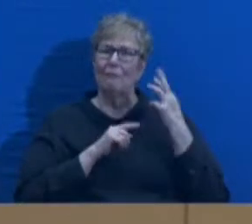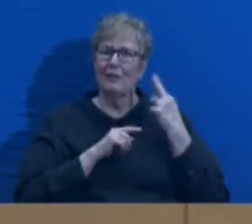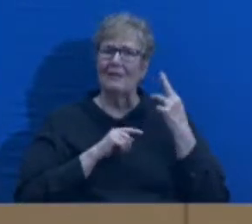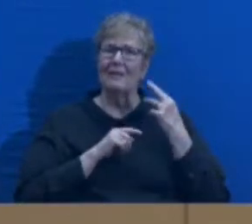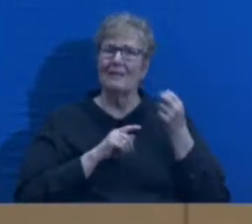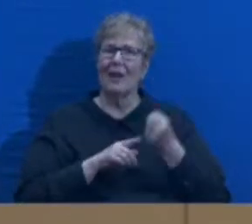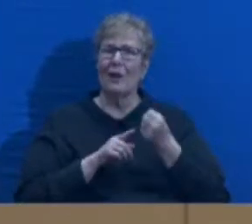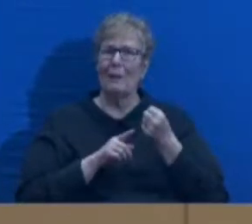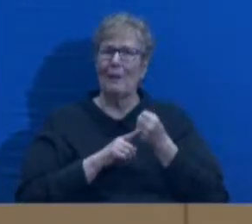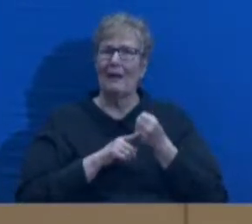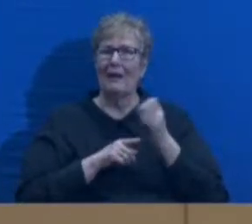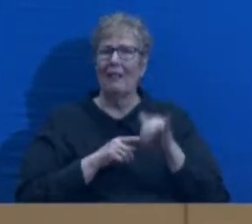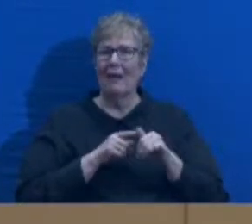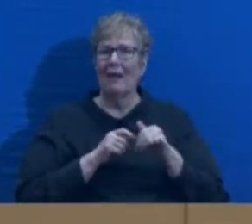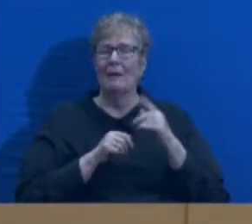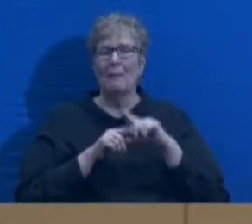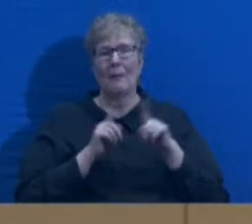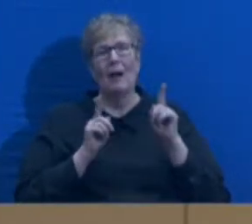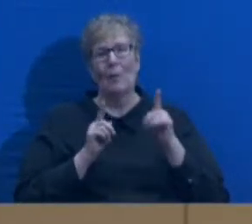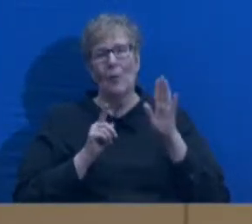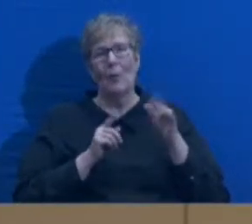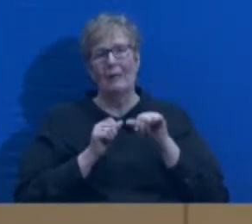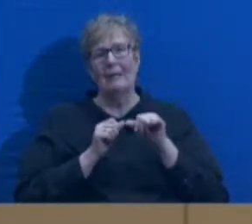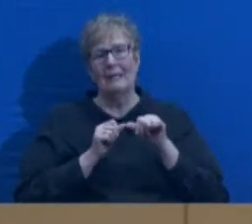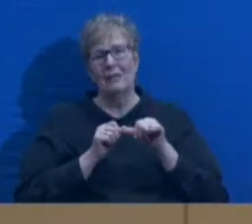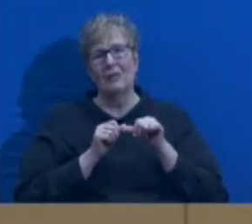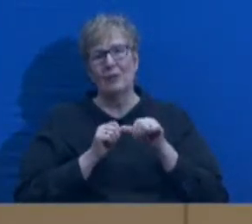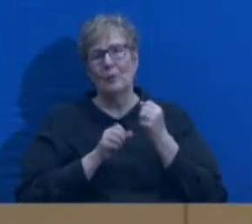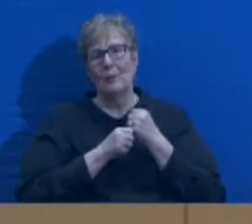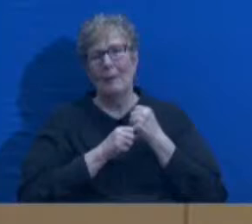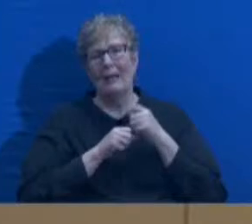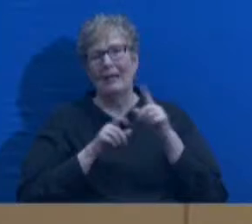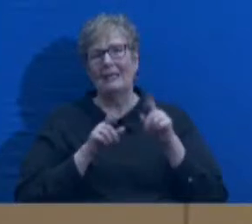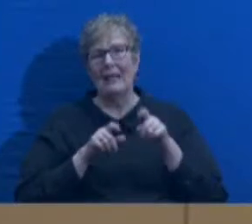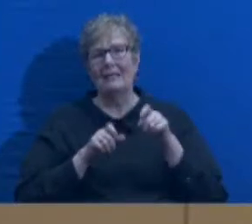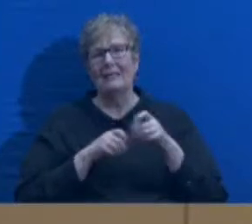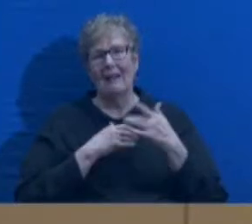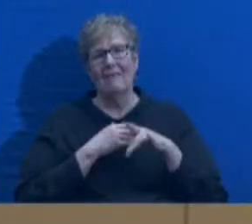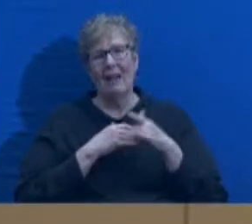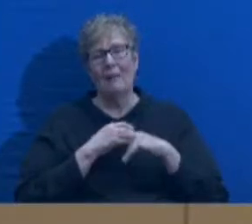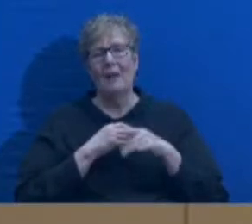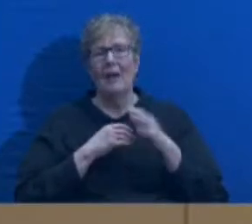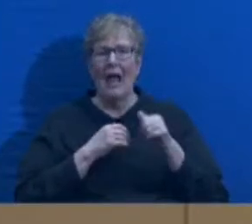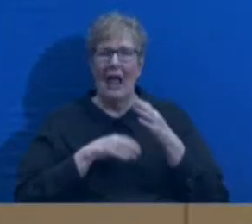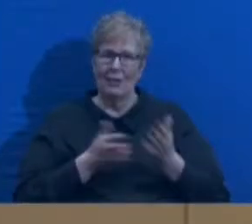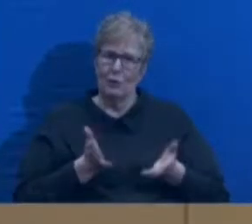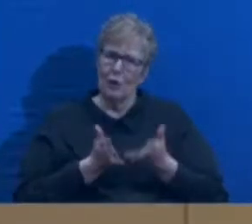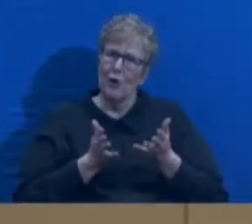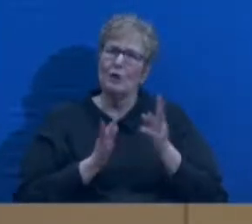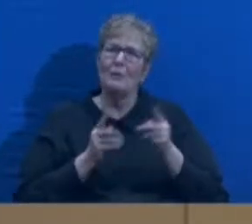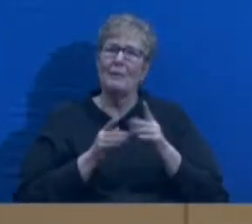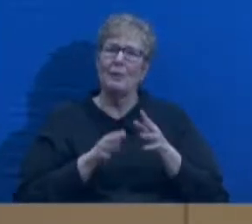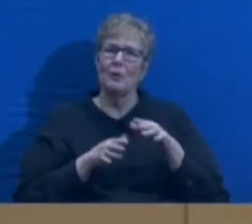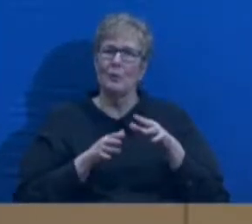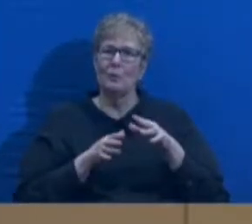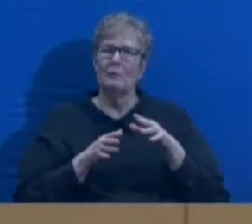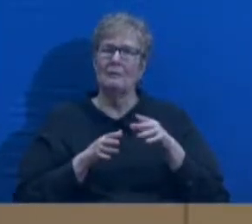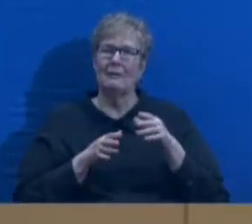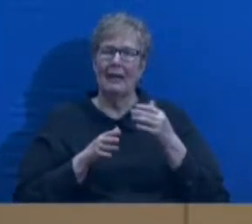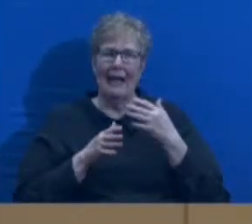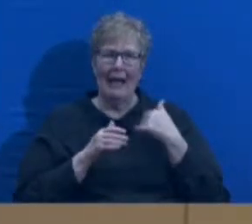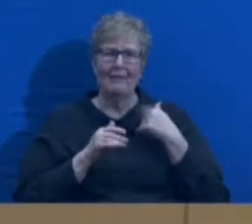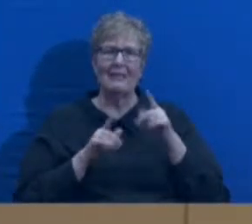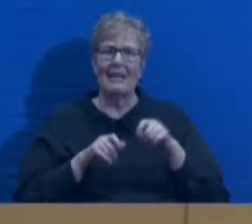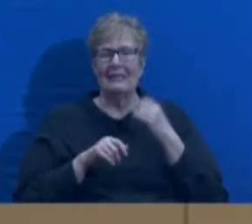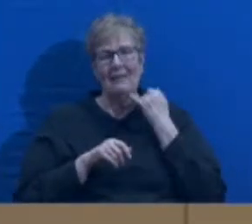think, that are impacting that, but we will continue to make testing readily available and to encourage people to get tested if they need